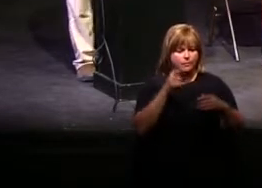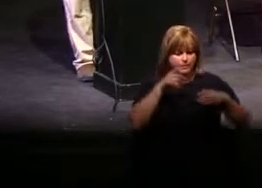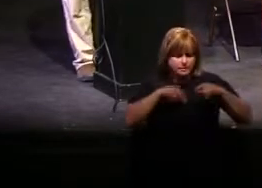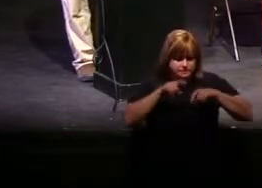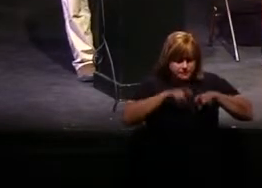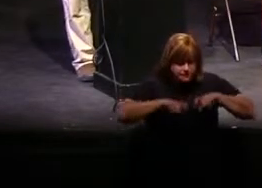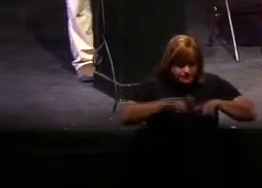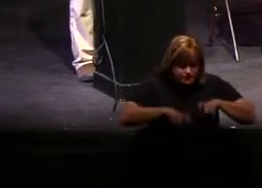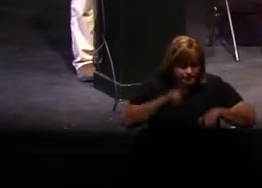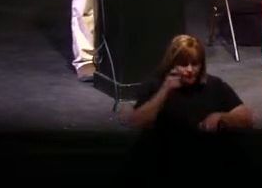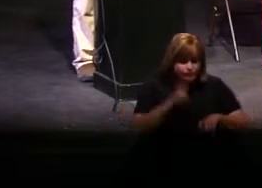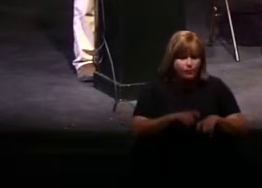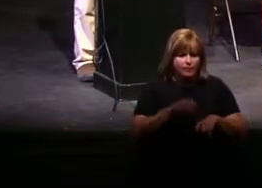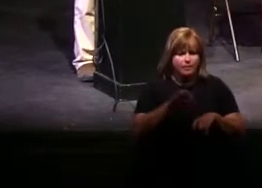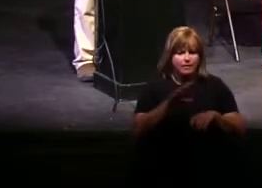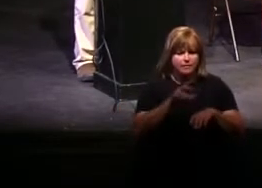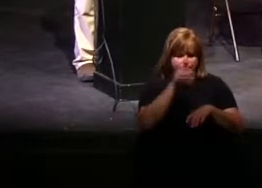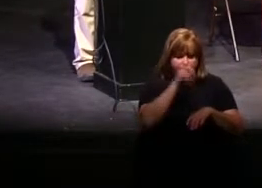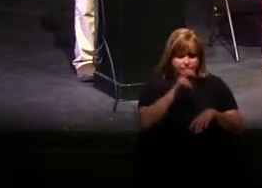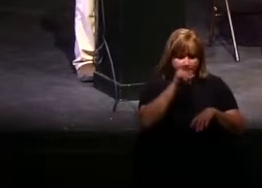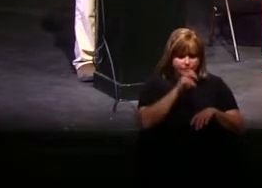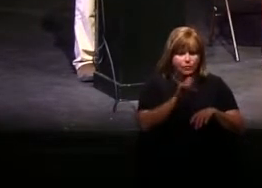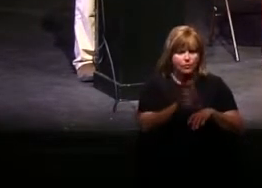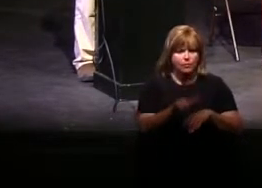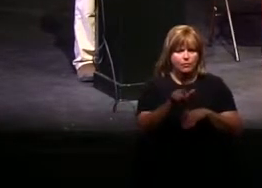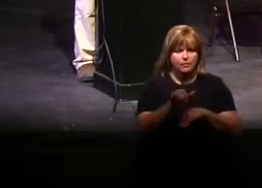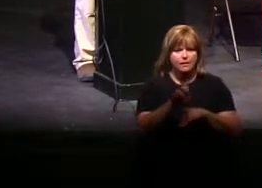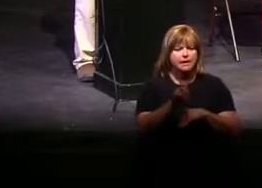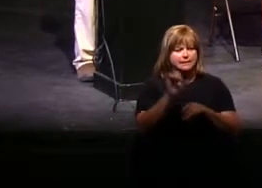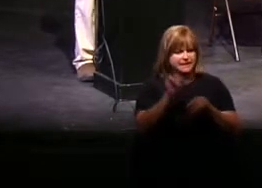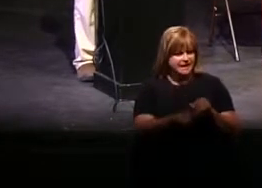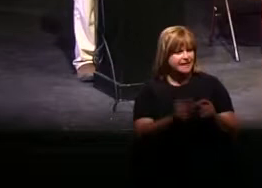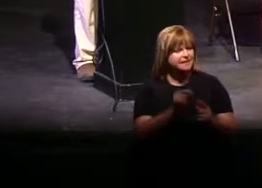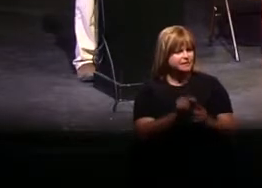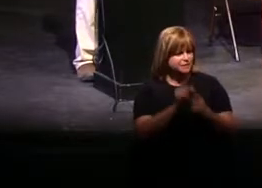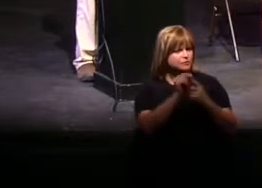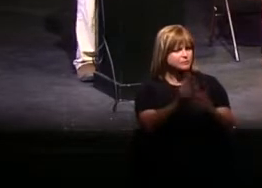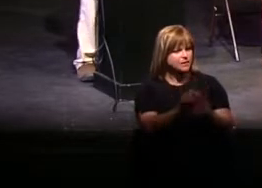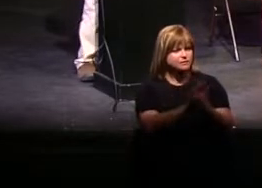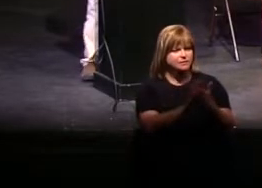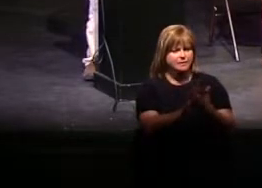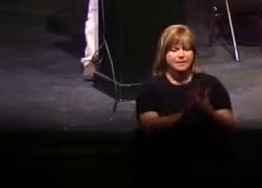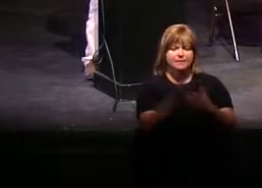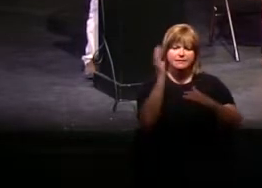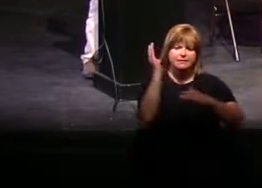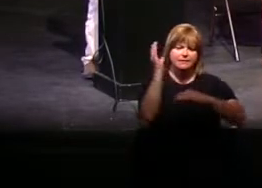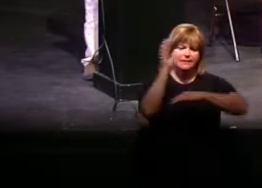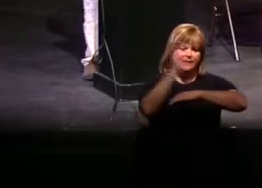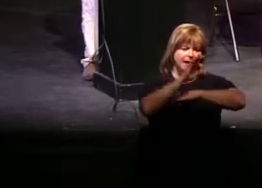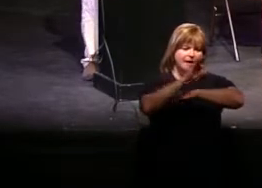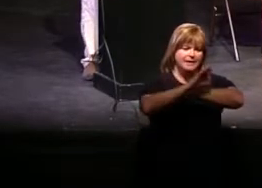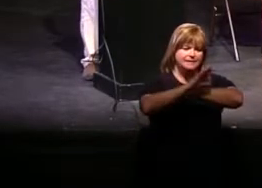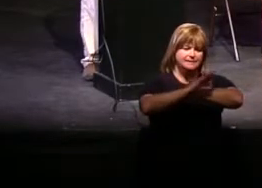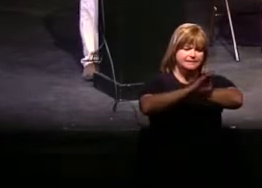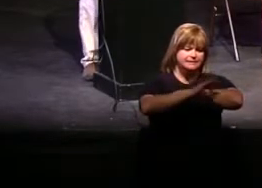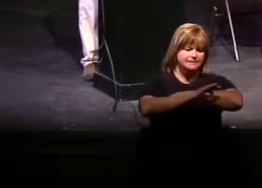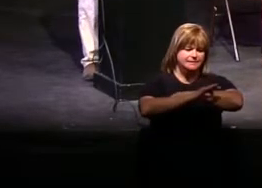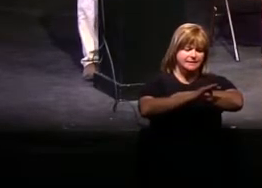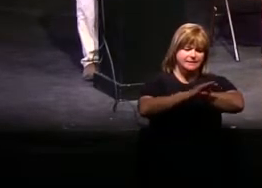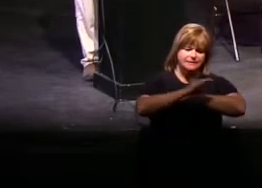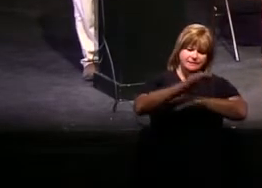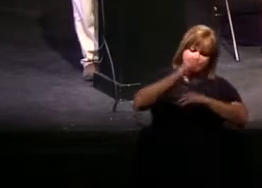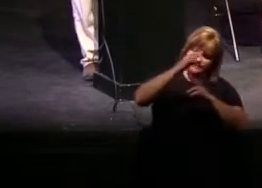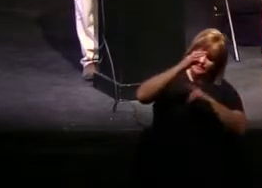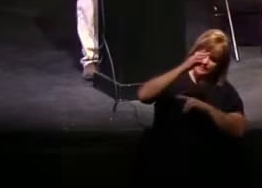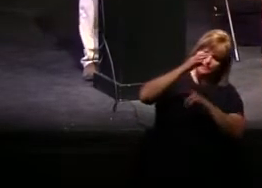or lice. That's especially nice. The last sun pinkening his underfeathers as